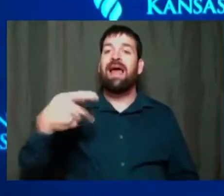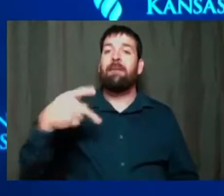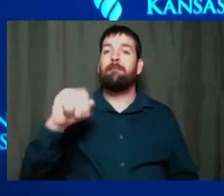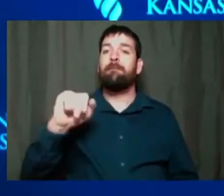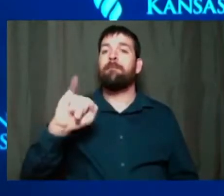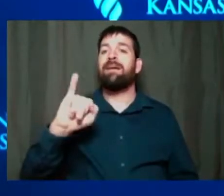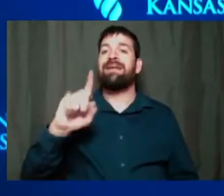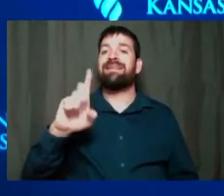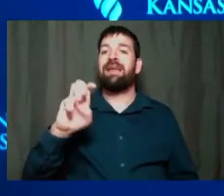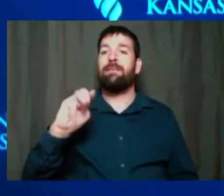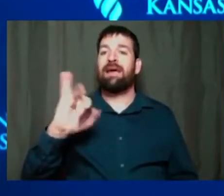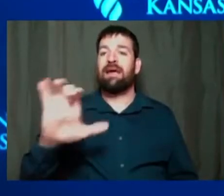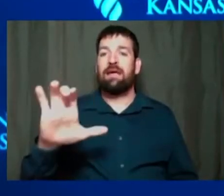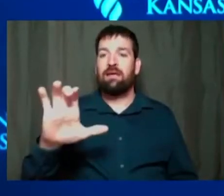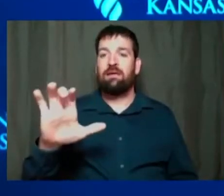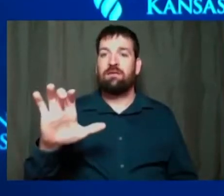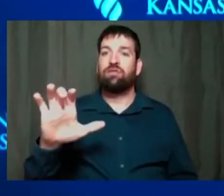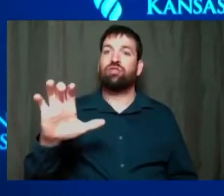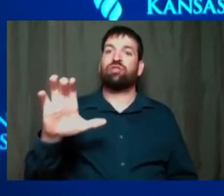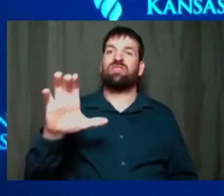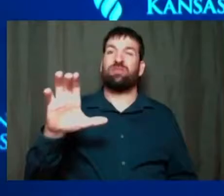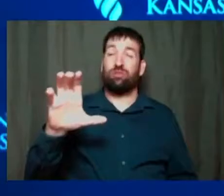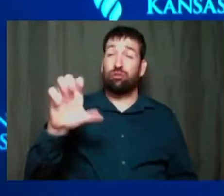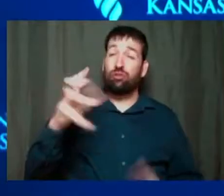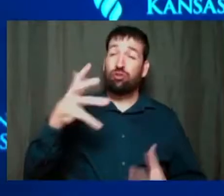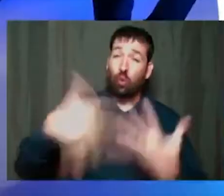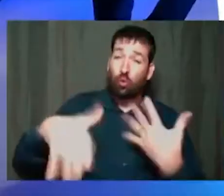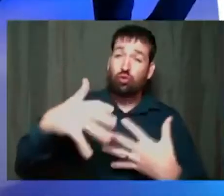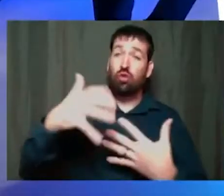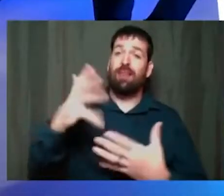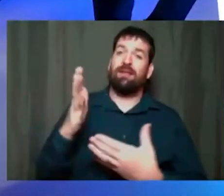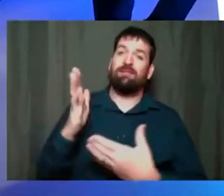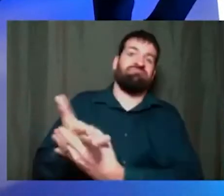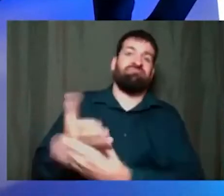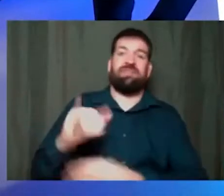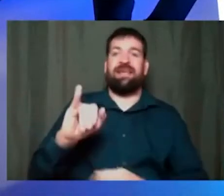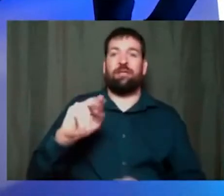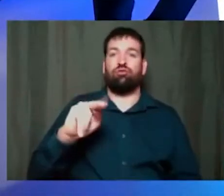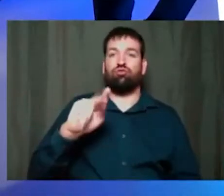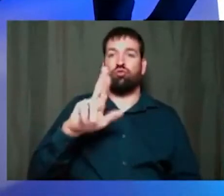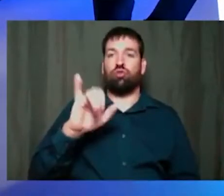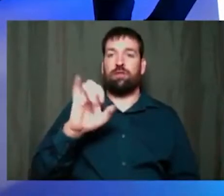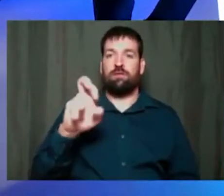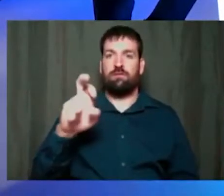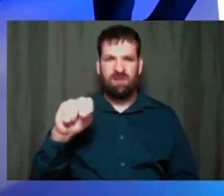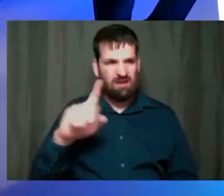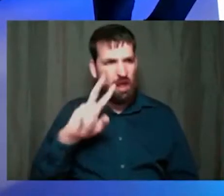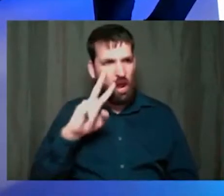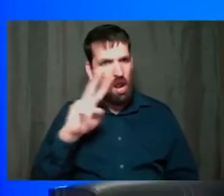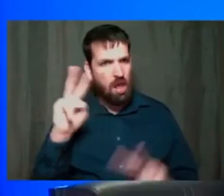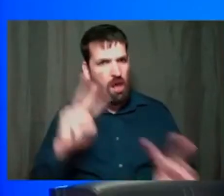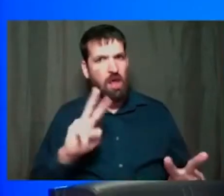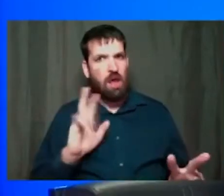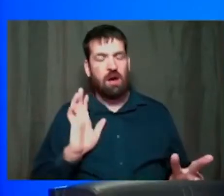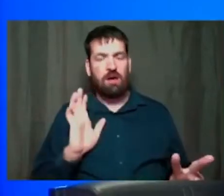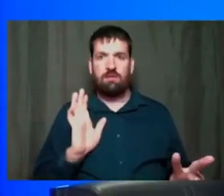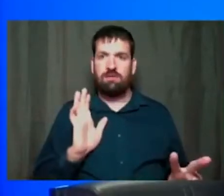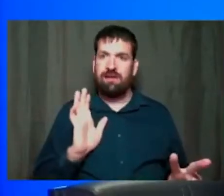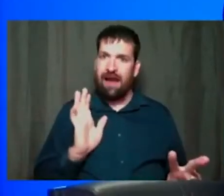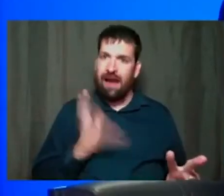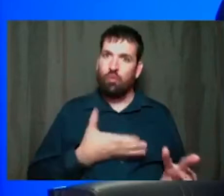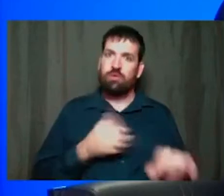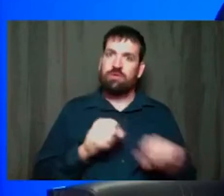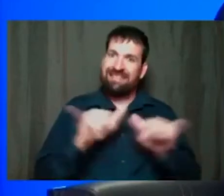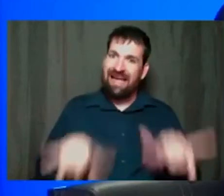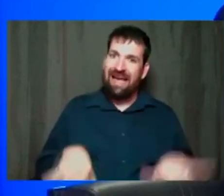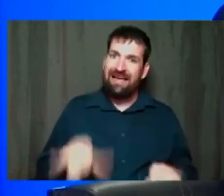social intrusion epidemic. Well, and if you think about it, look at how harshly that our society would go after a